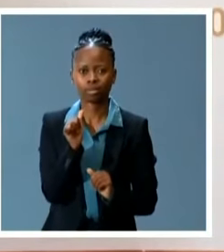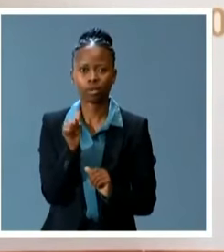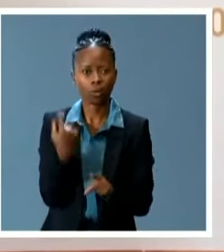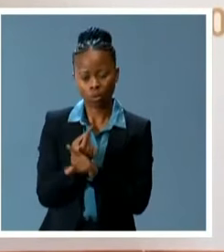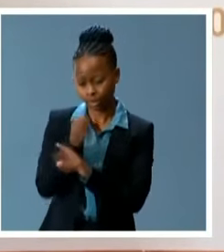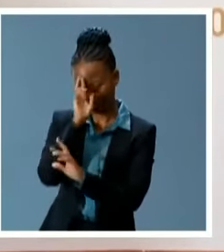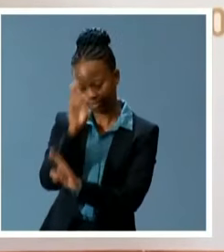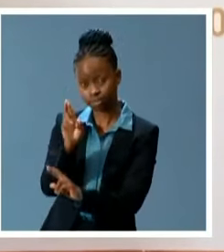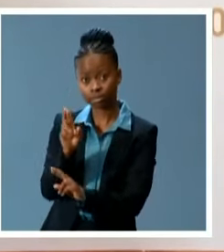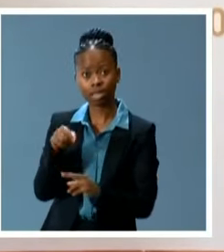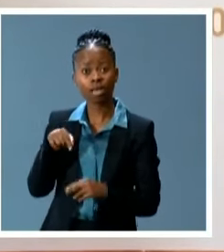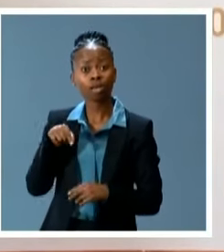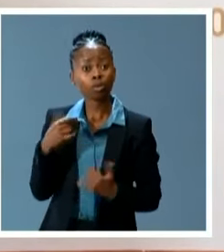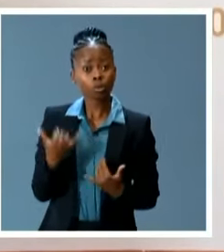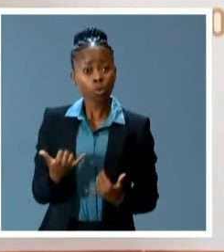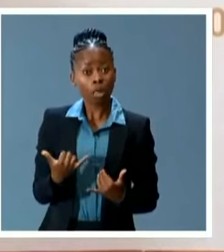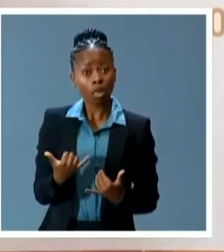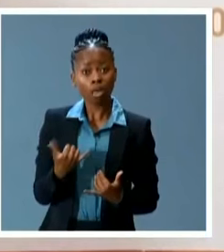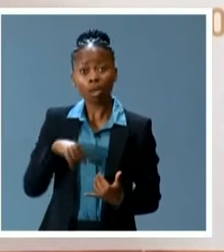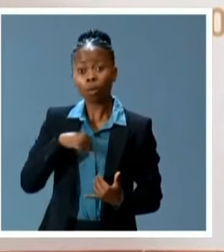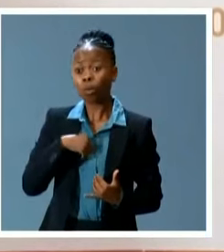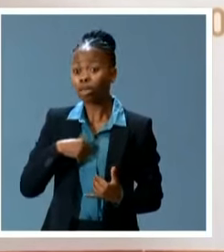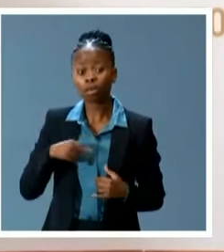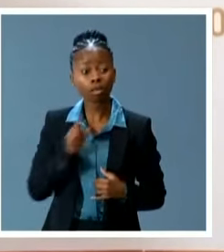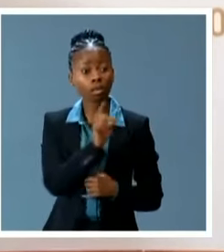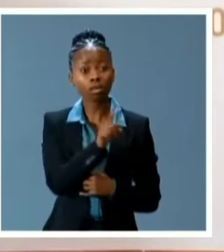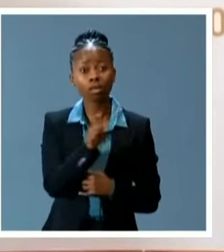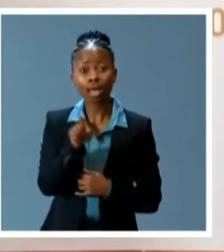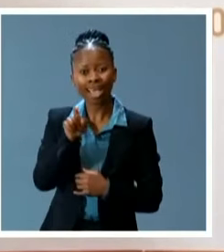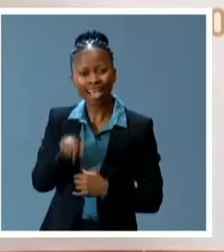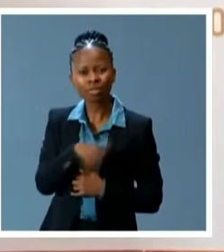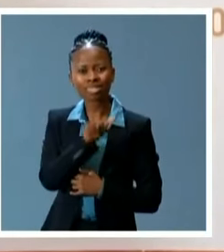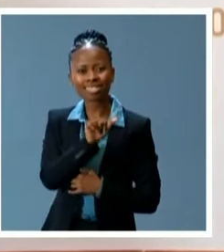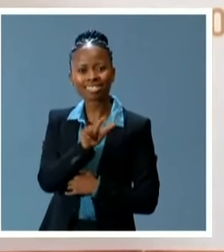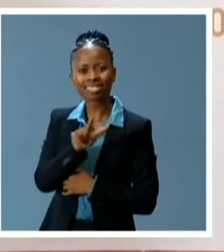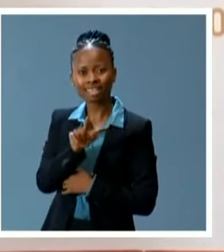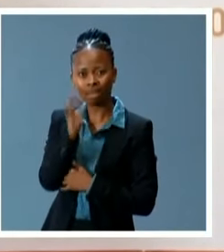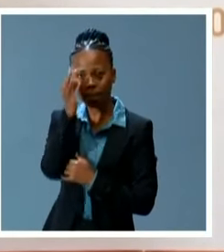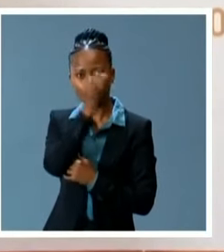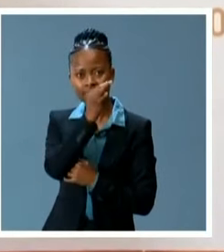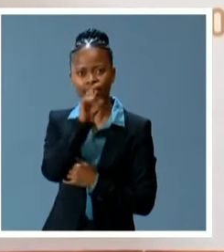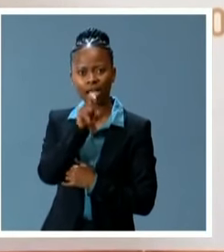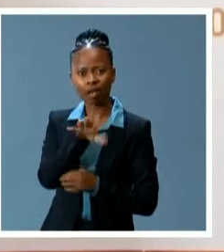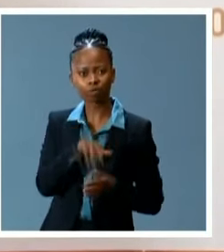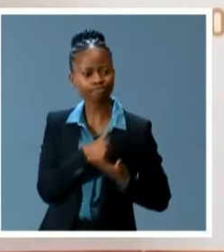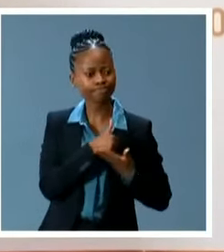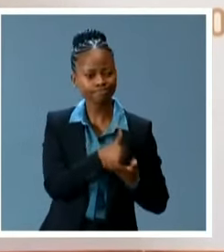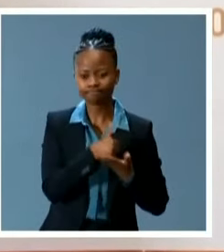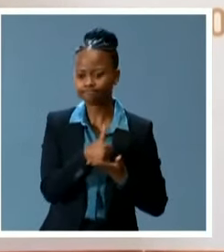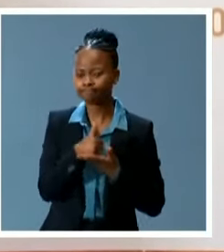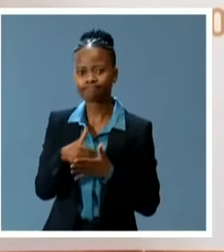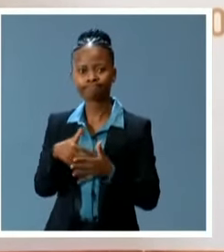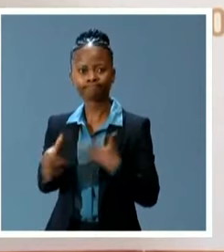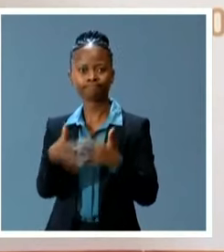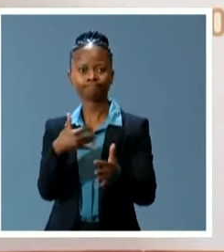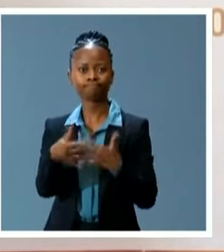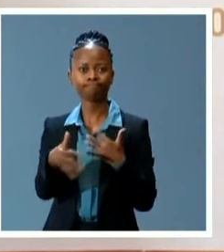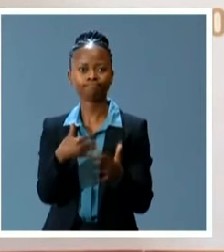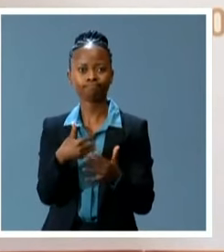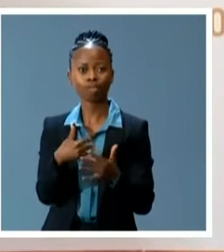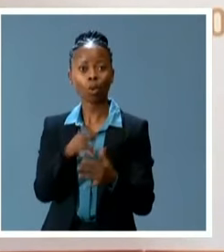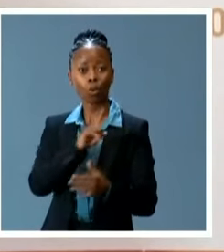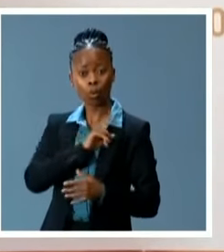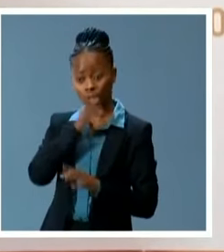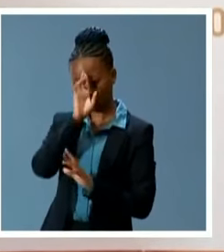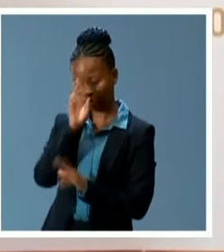to perform 67 minutes of service in memory of a man who believed that just